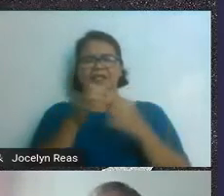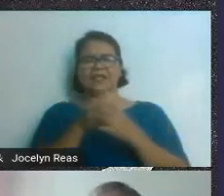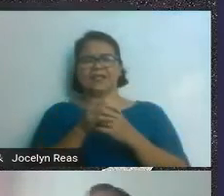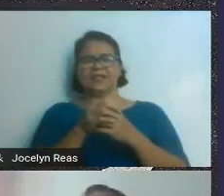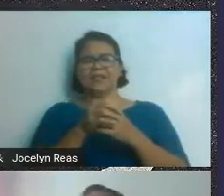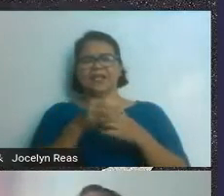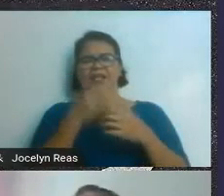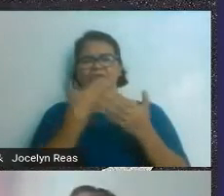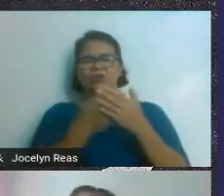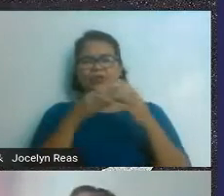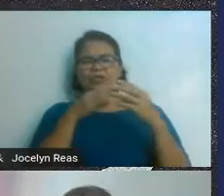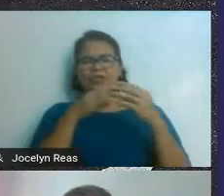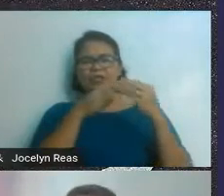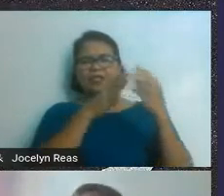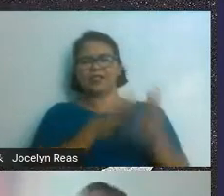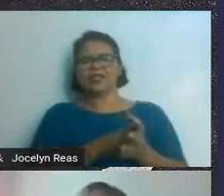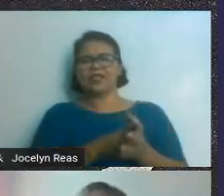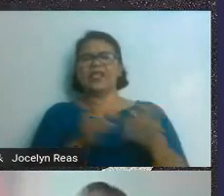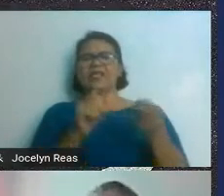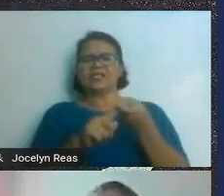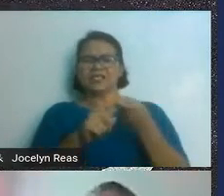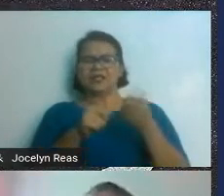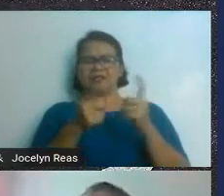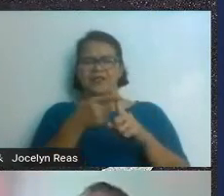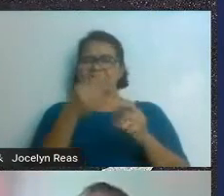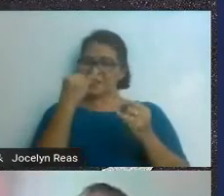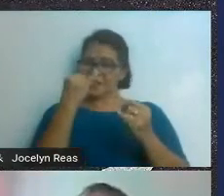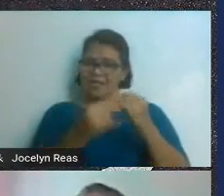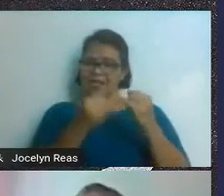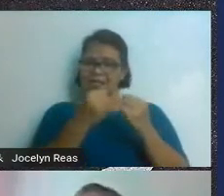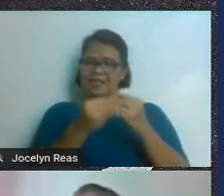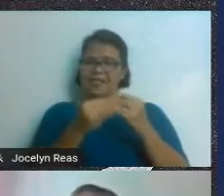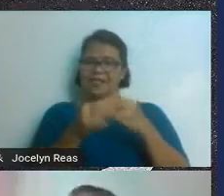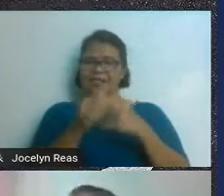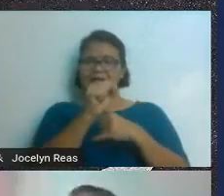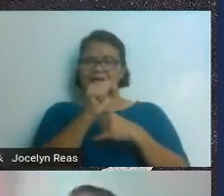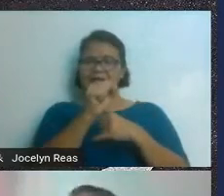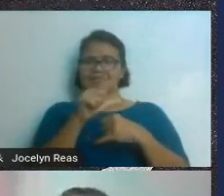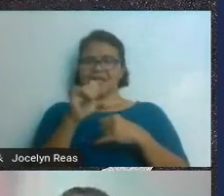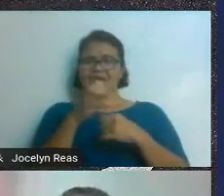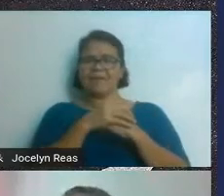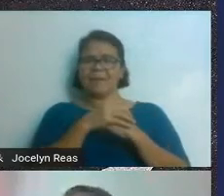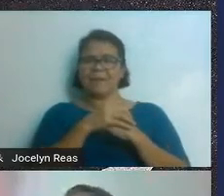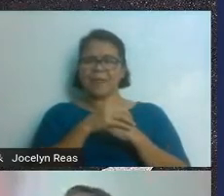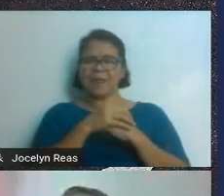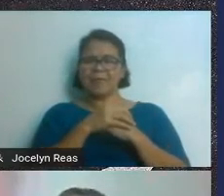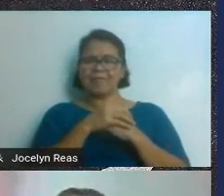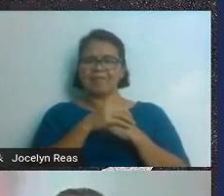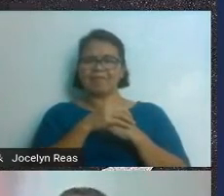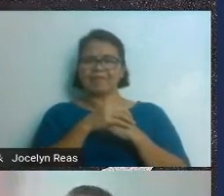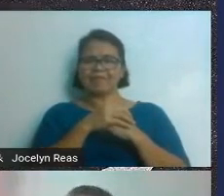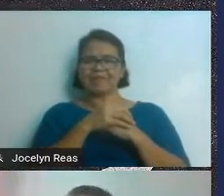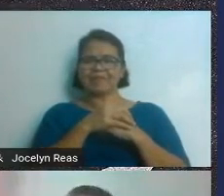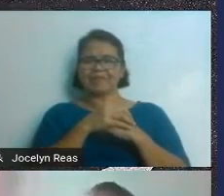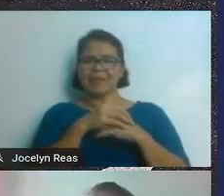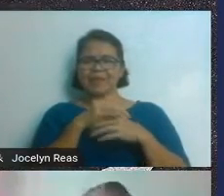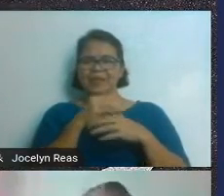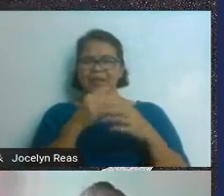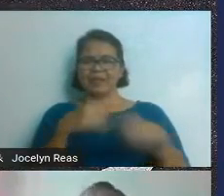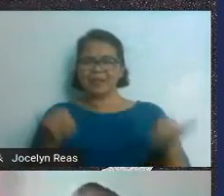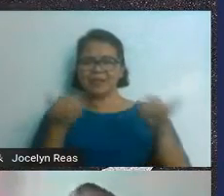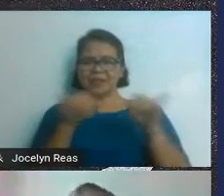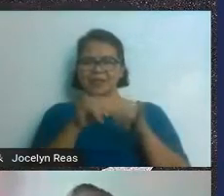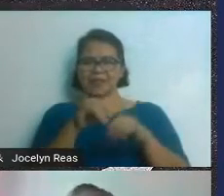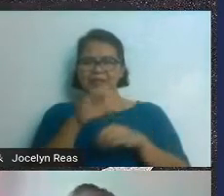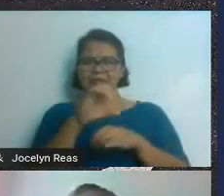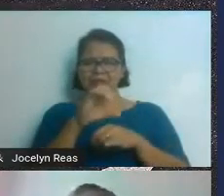friends, this is my last slide. Sabi nila, kami, curriculum and instructions run, CI. At